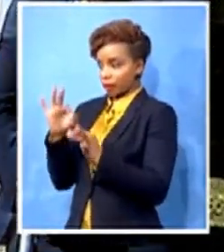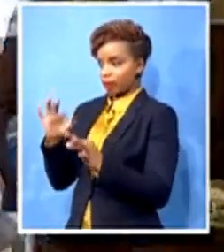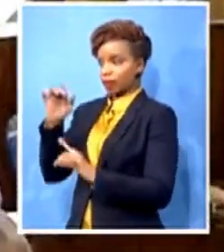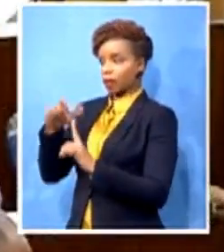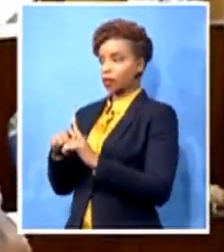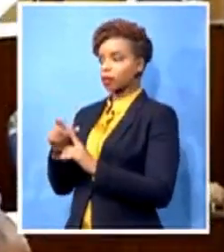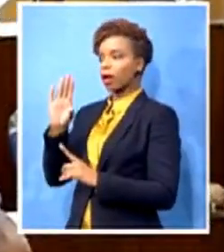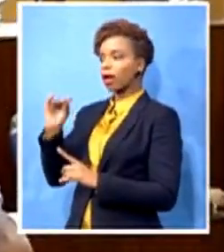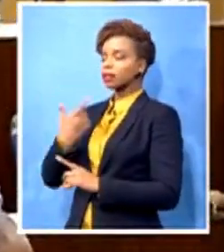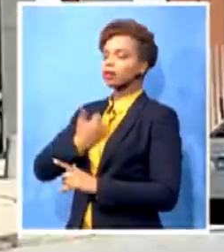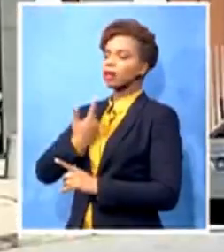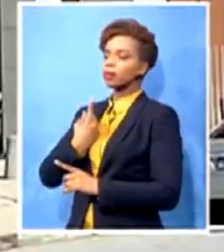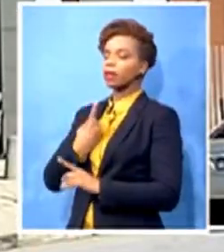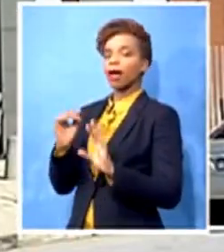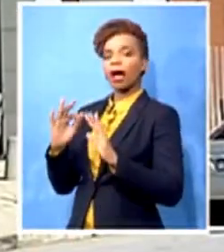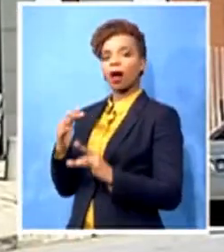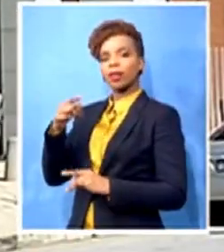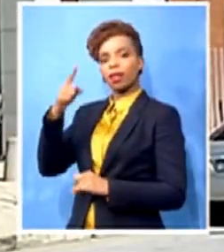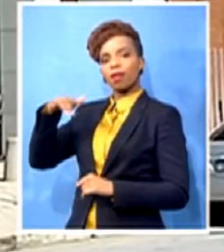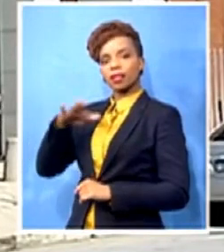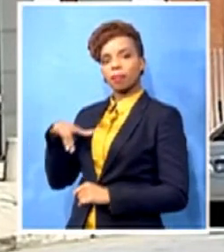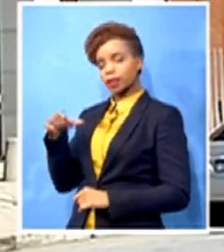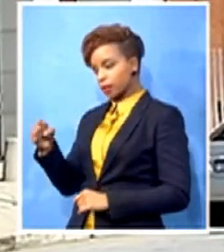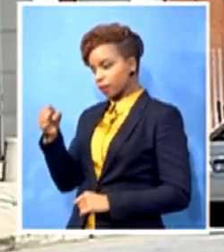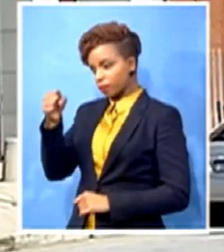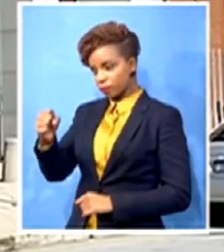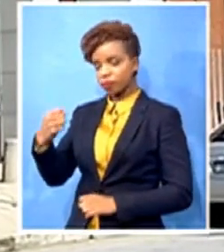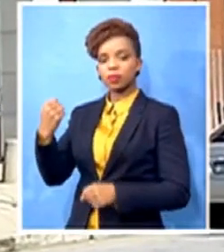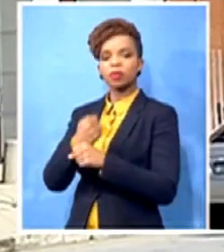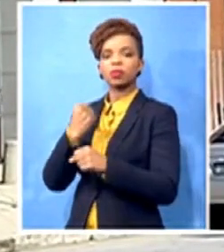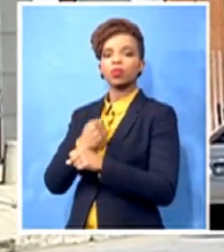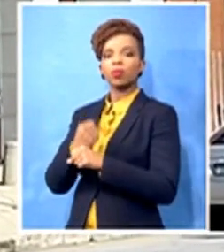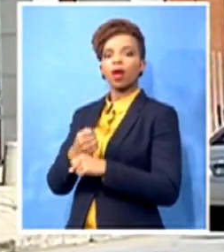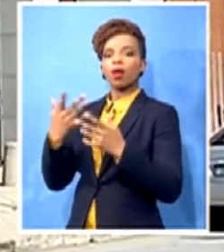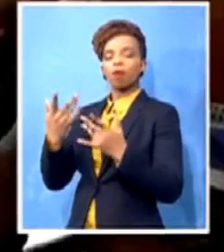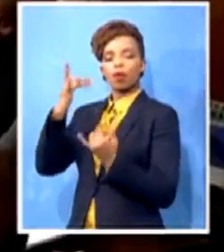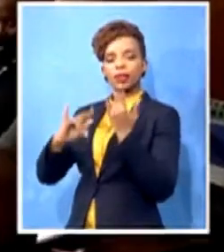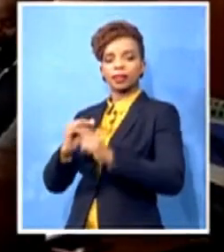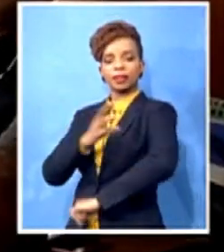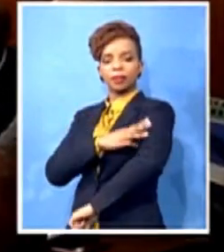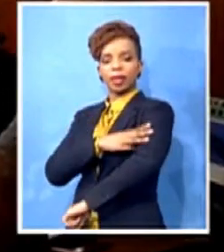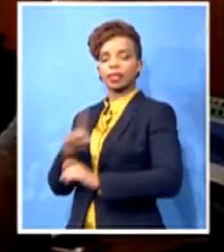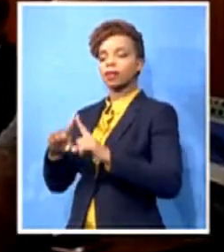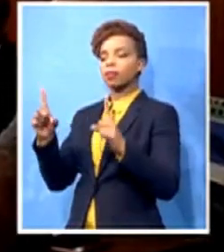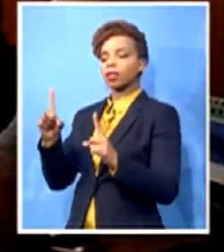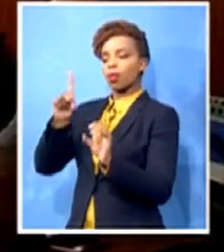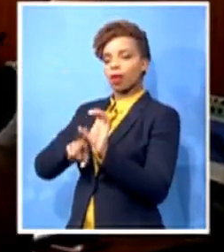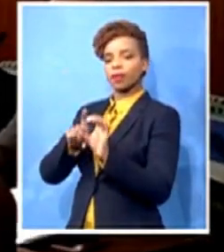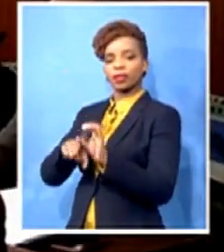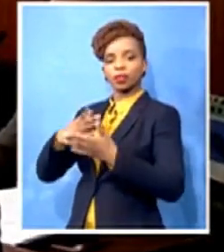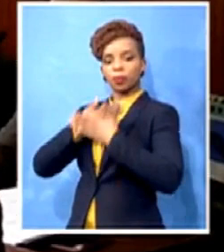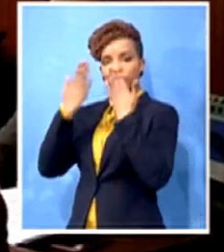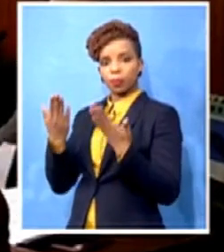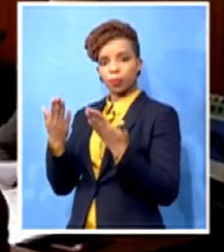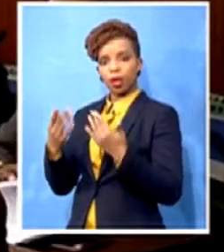place as acting city manager with no qualifications and also then alleged corruption charges? It did emerge that there are also factions within the